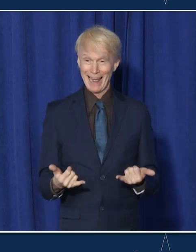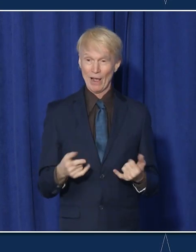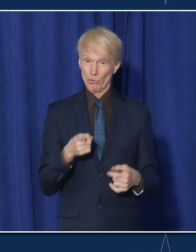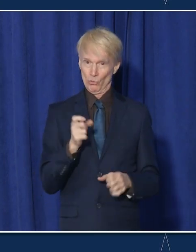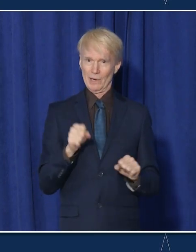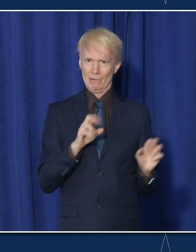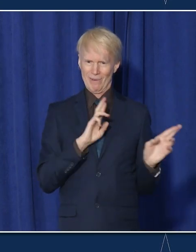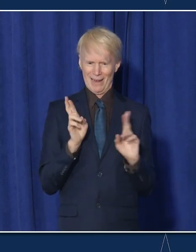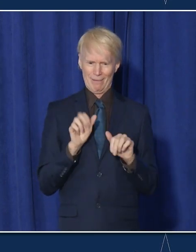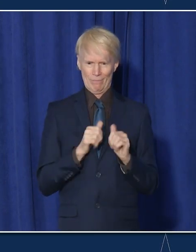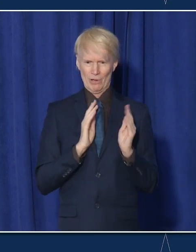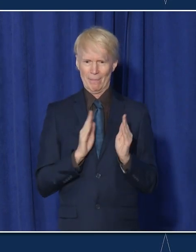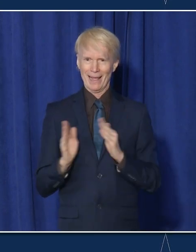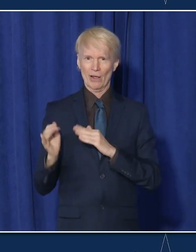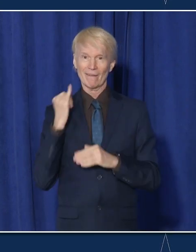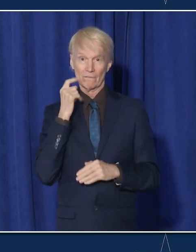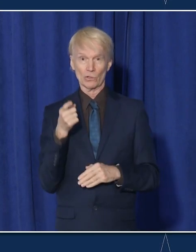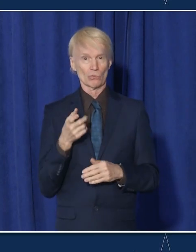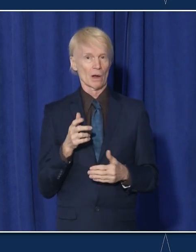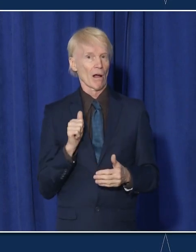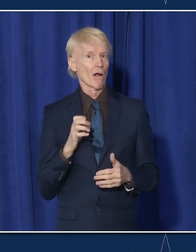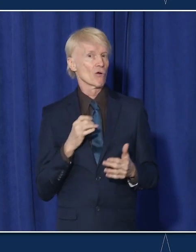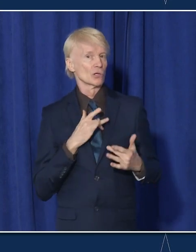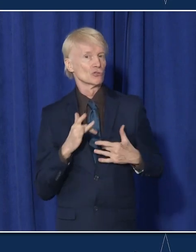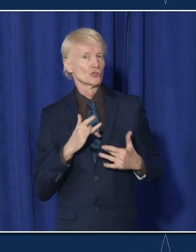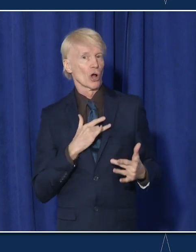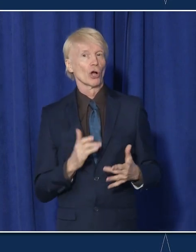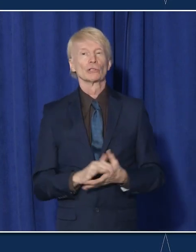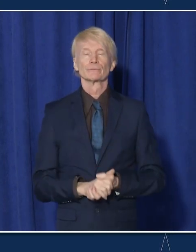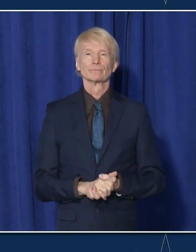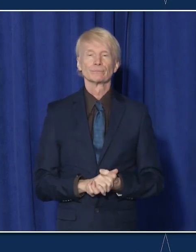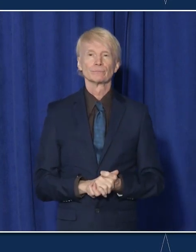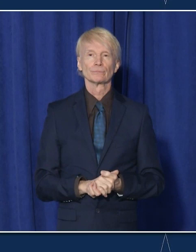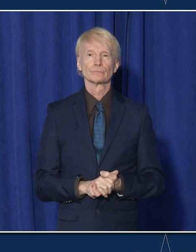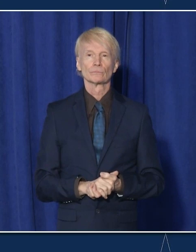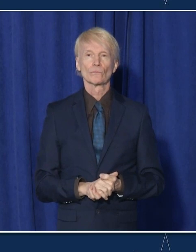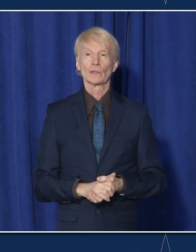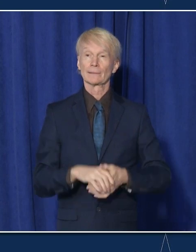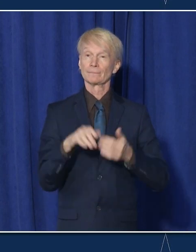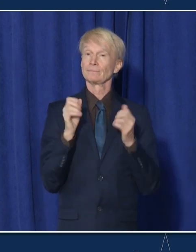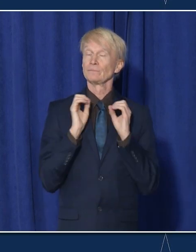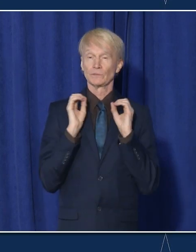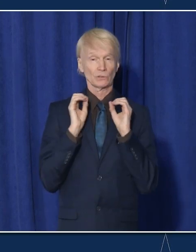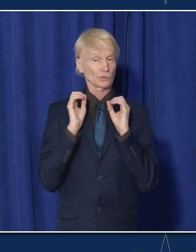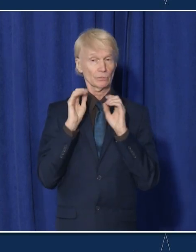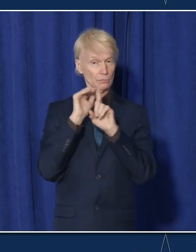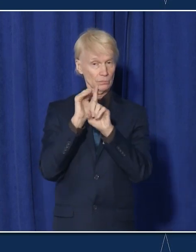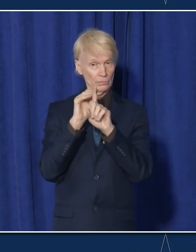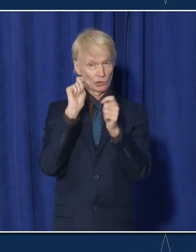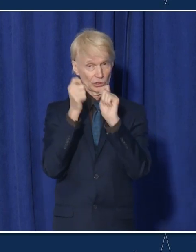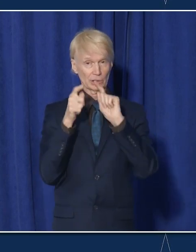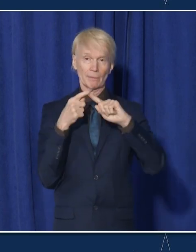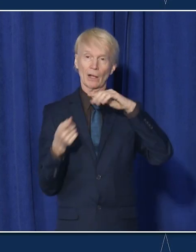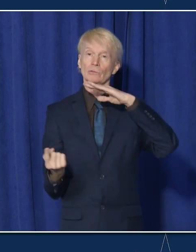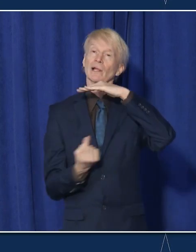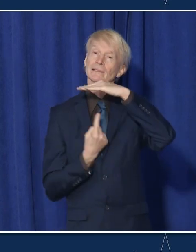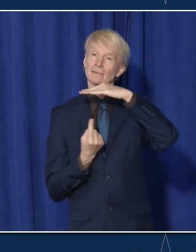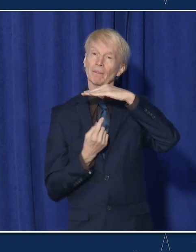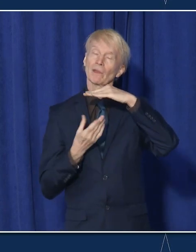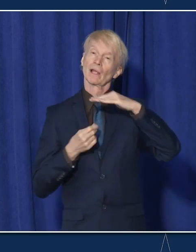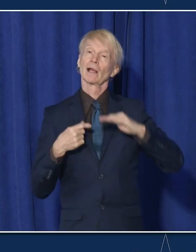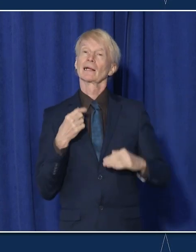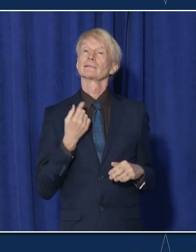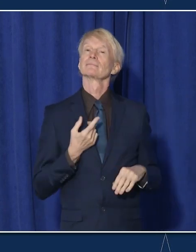more prepared if you are concerned about COVID. As a reminder, nothing has changed on isolation and quarantine. If